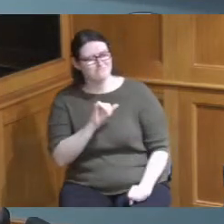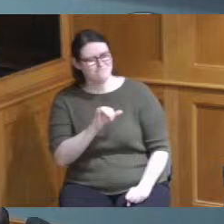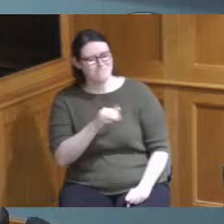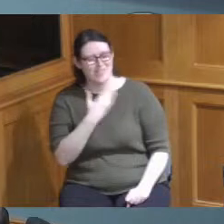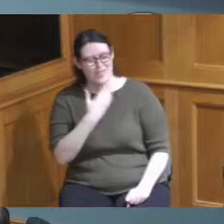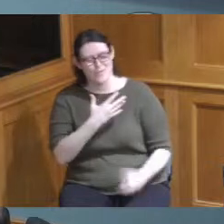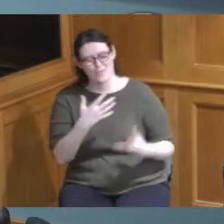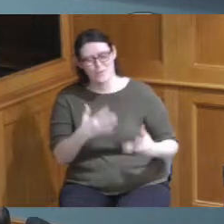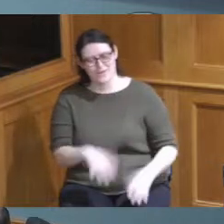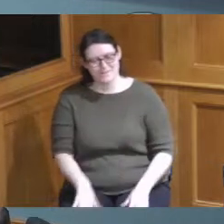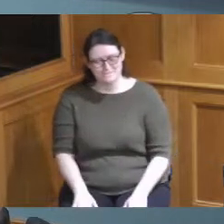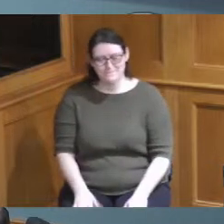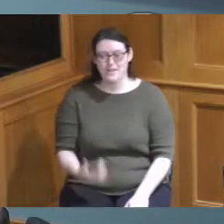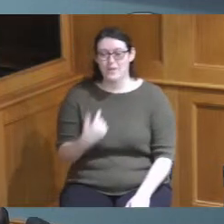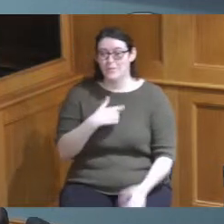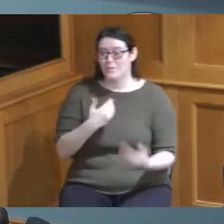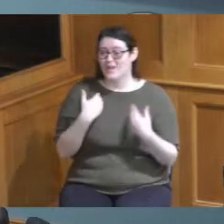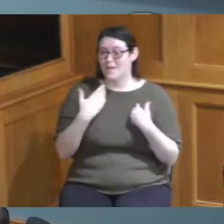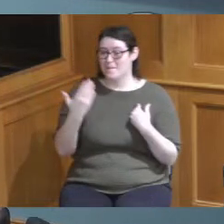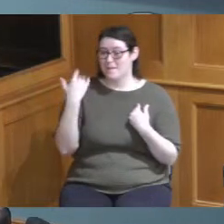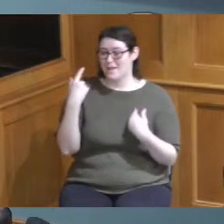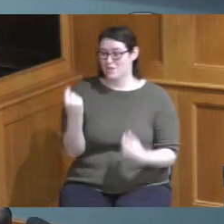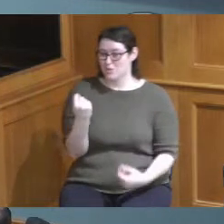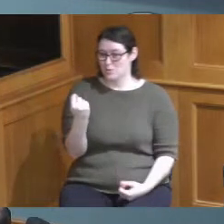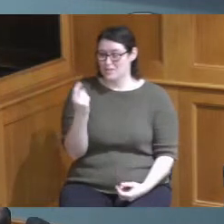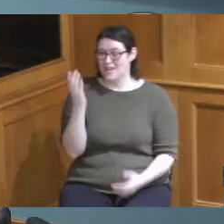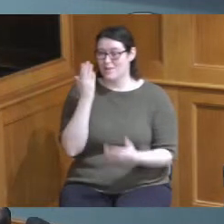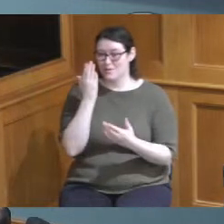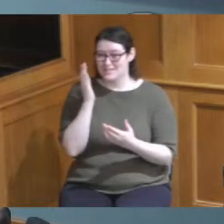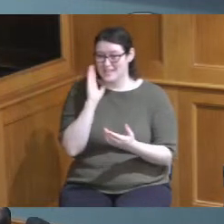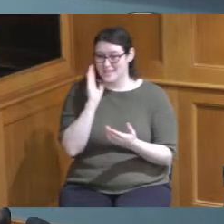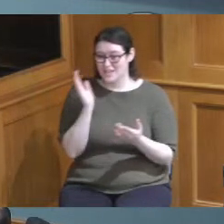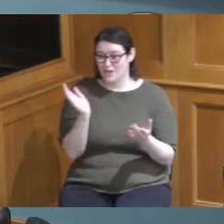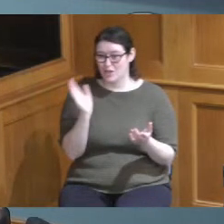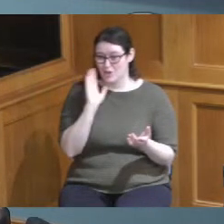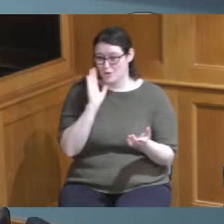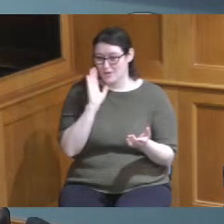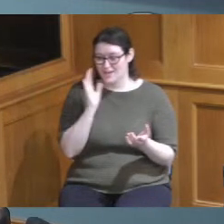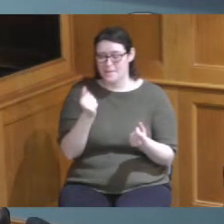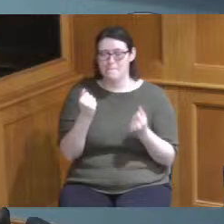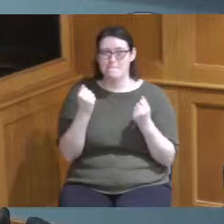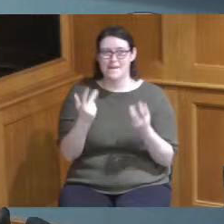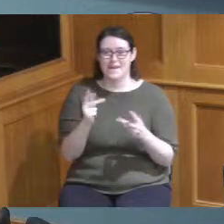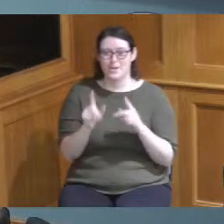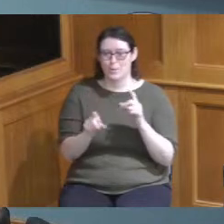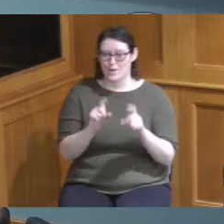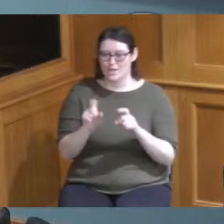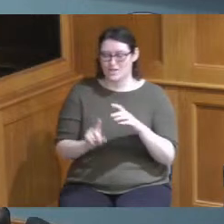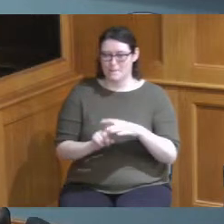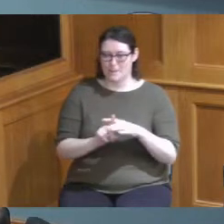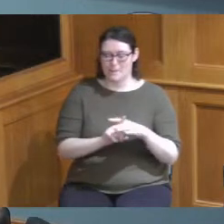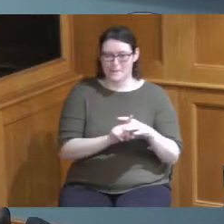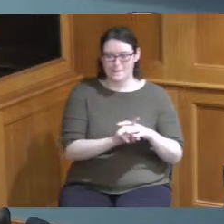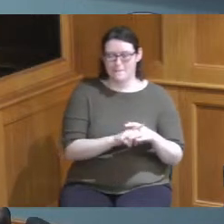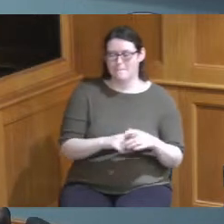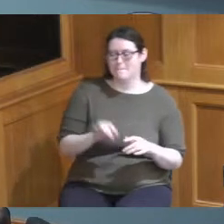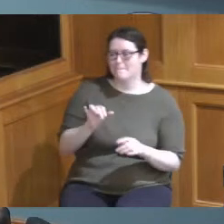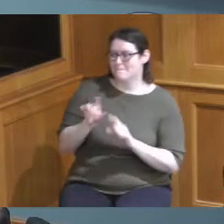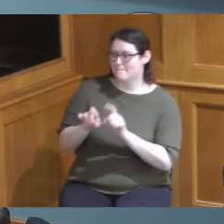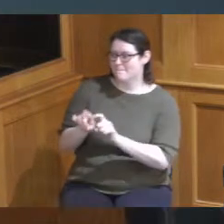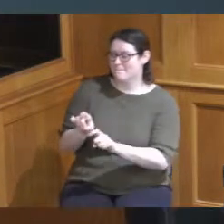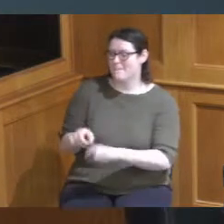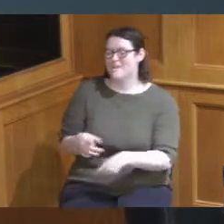a hearing on Tuesday. There were a lot of questions that we were able to ask. I think